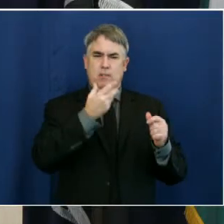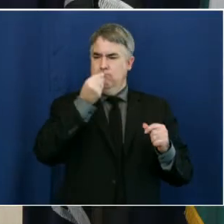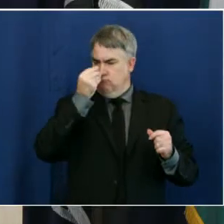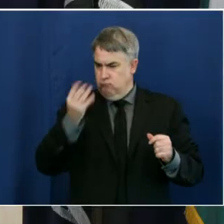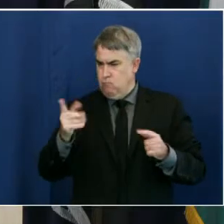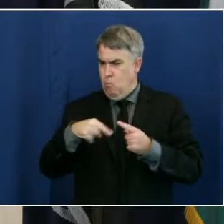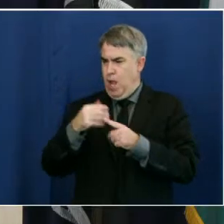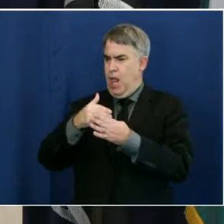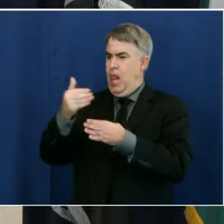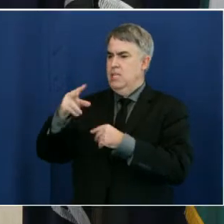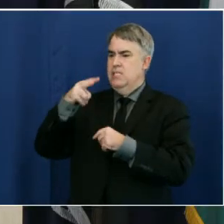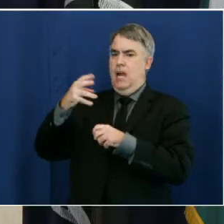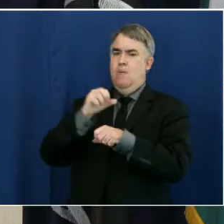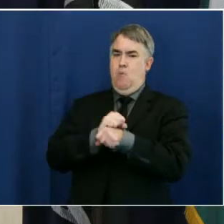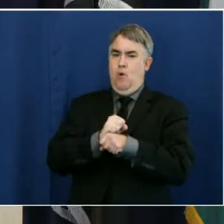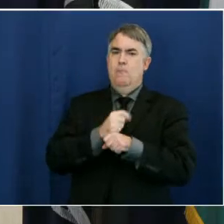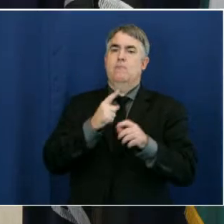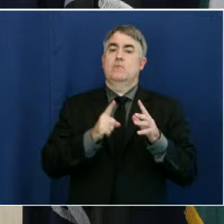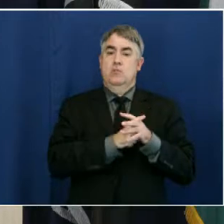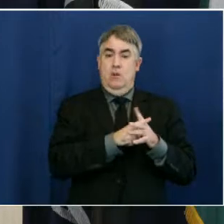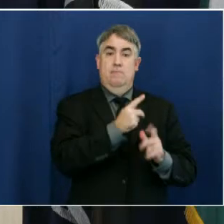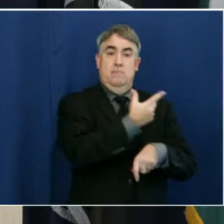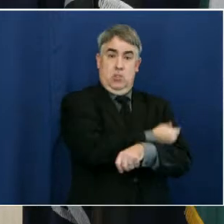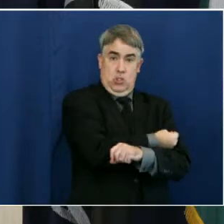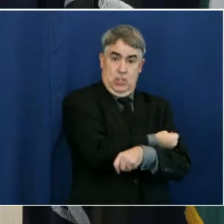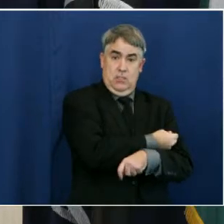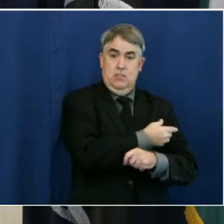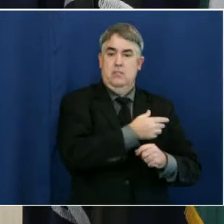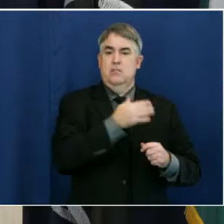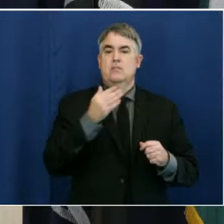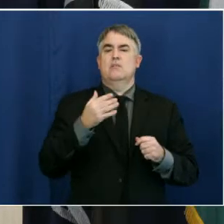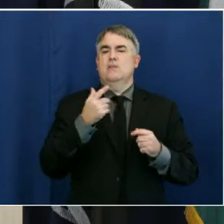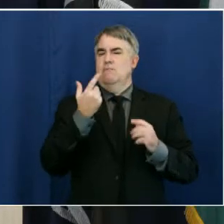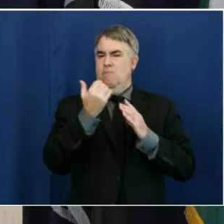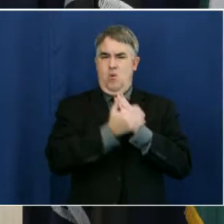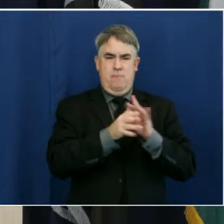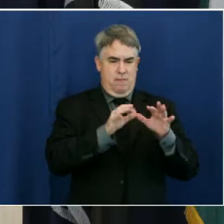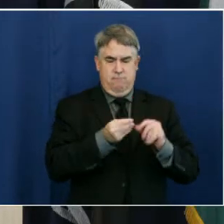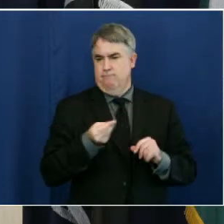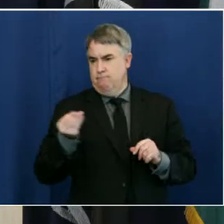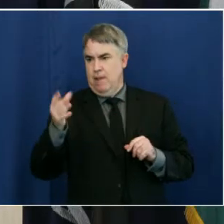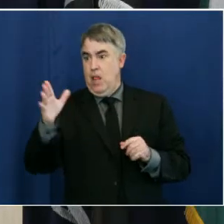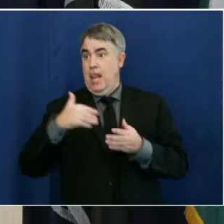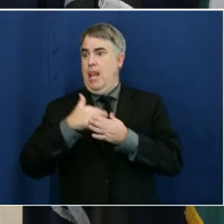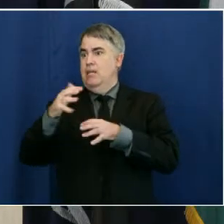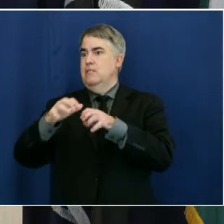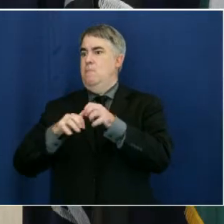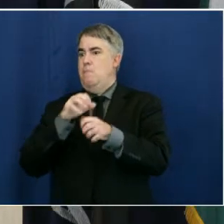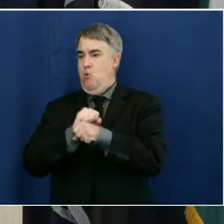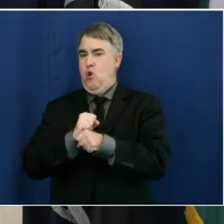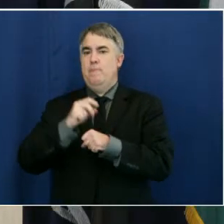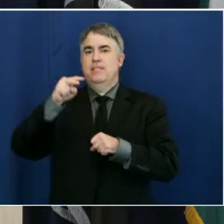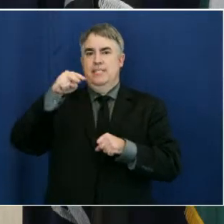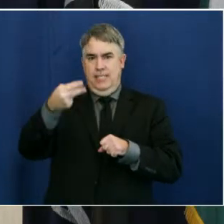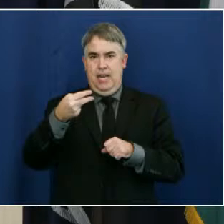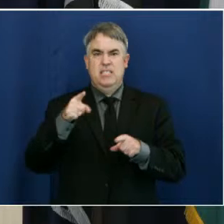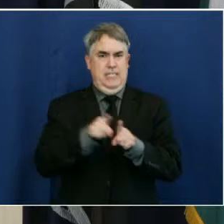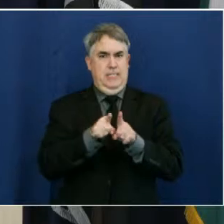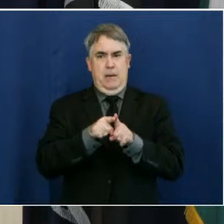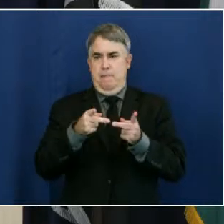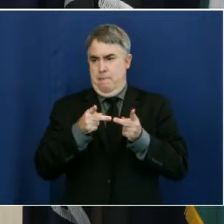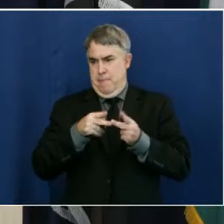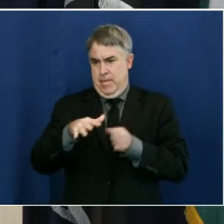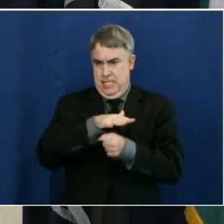dosage, they're scheduled for their second dosage, and ideally at the same location. Okay, so next question is from Richard Allen